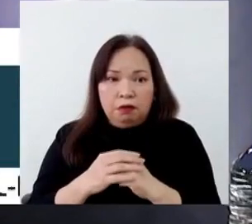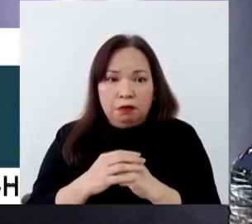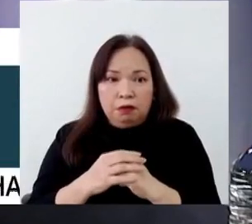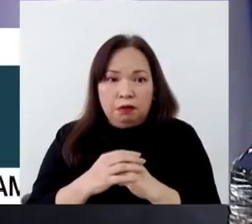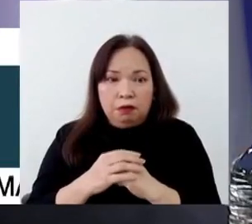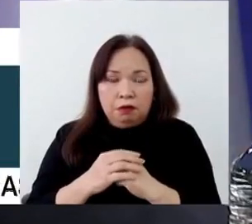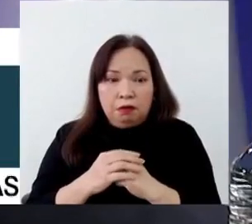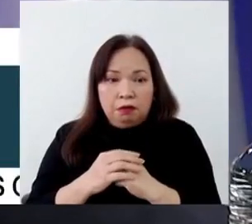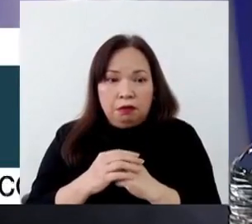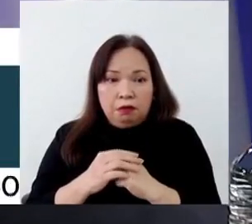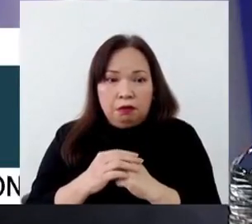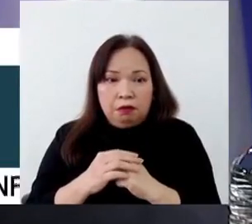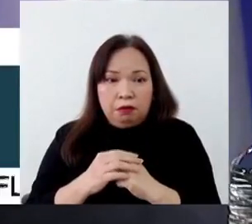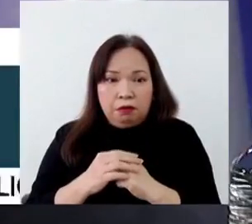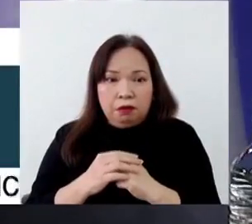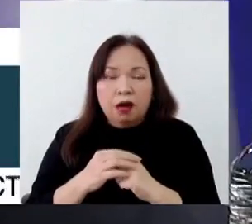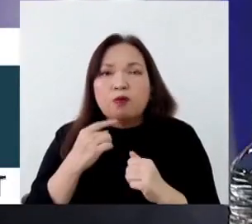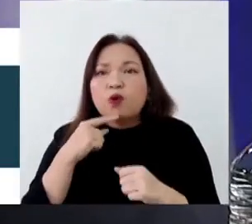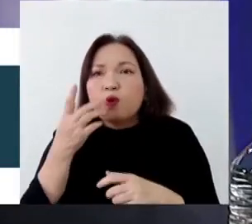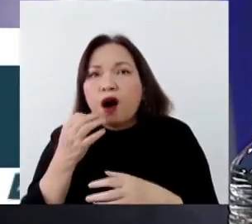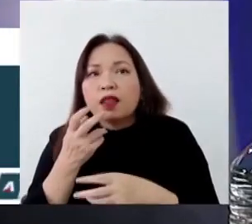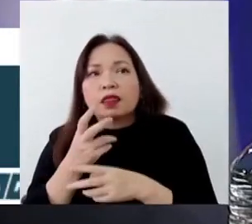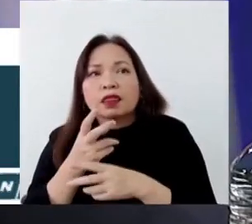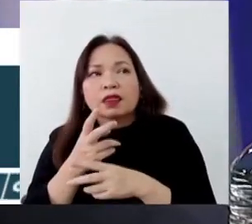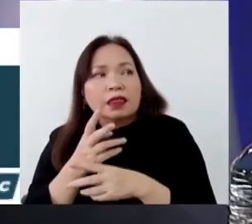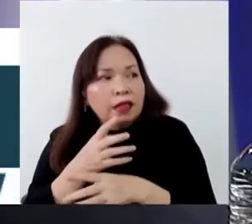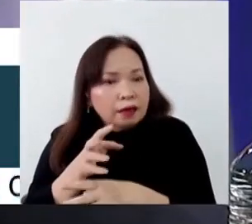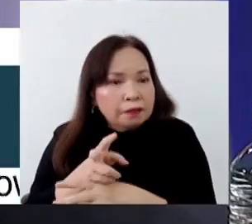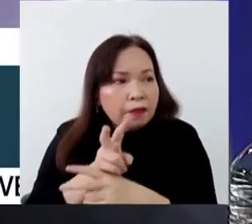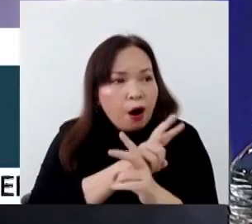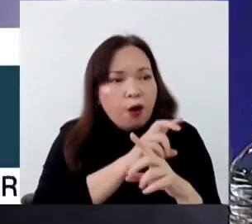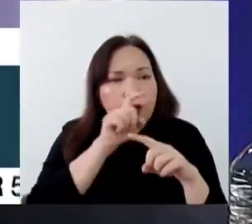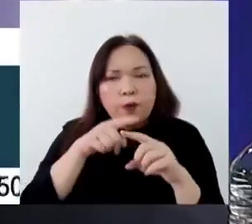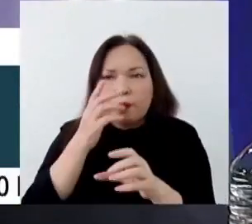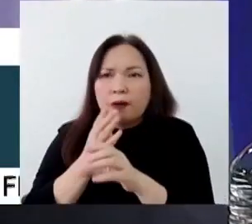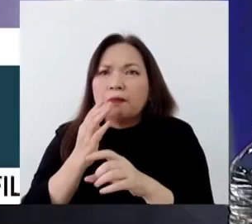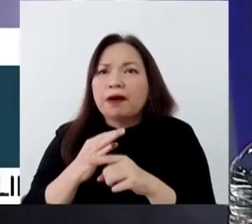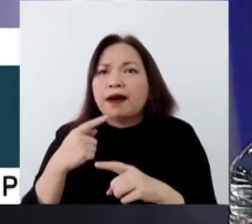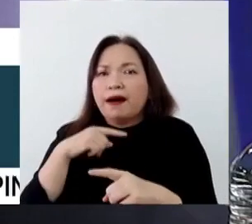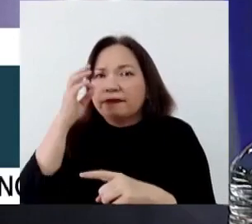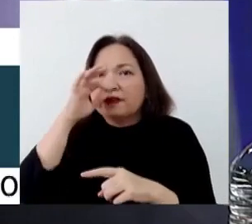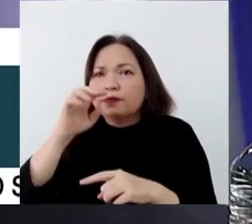are Filipino tourists in Nazareth or in Galilee. So, of course,